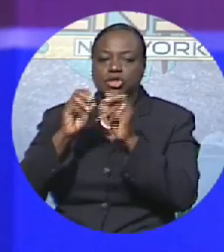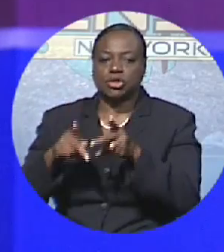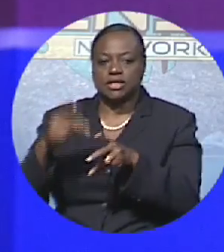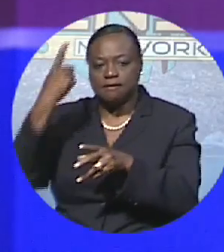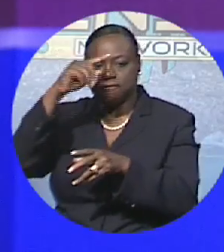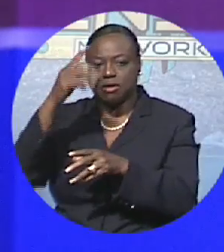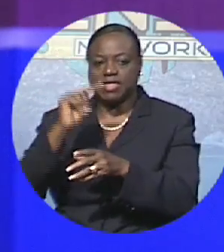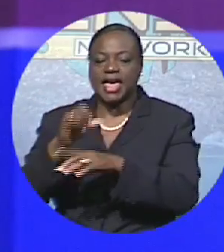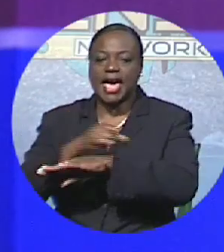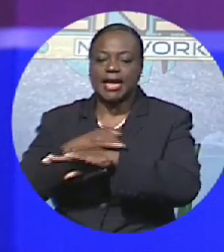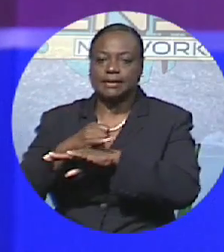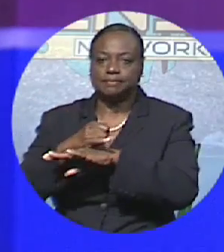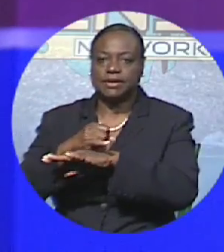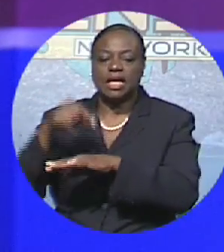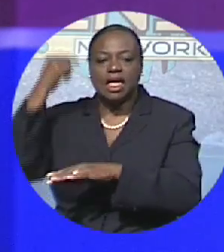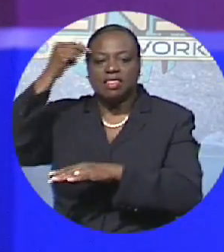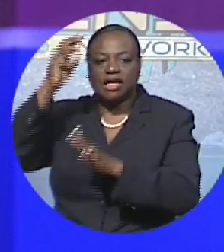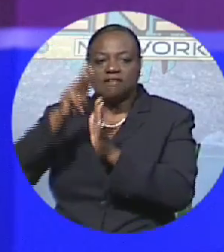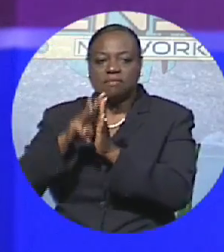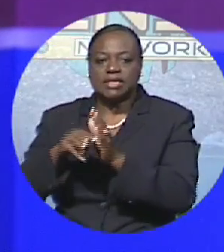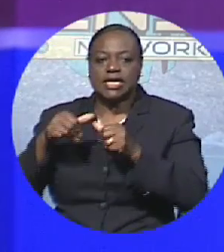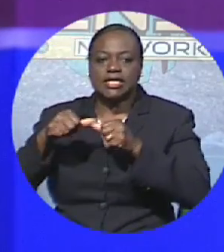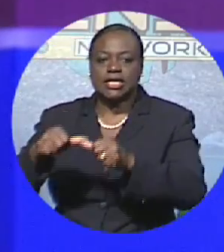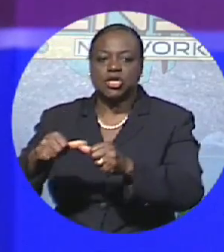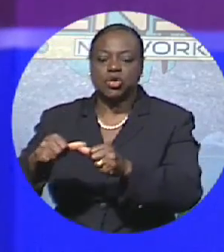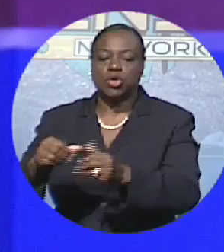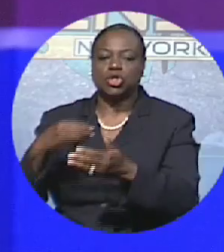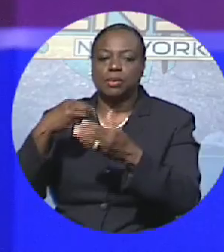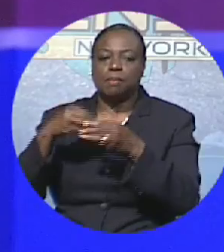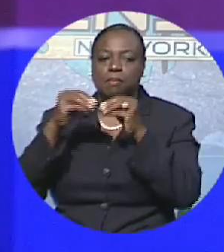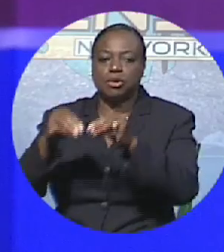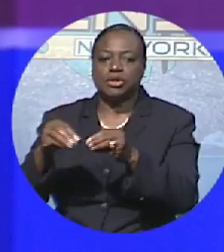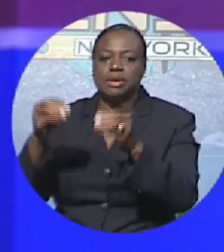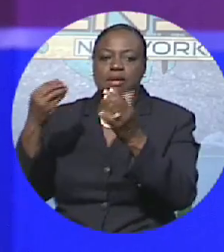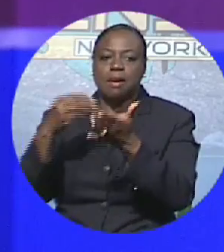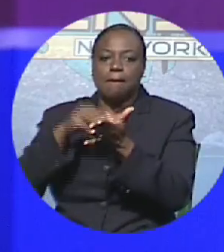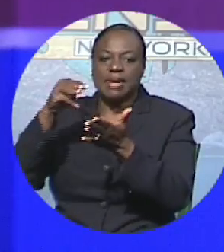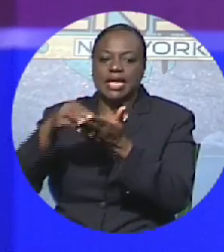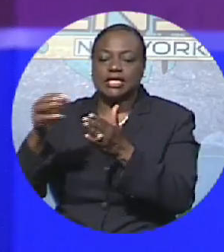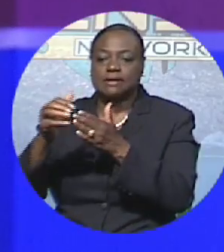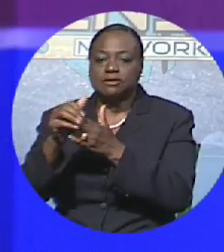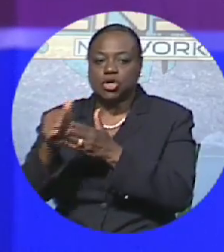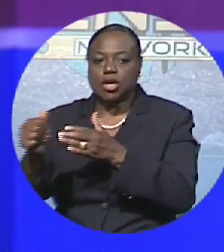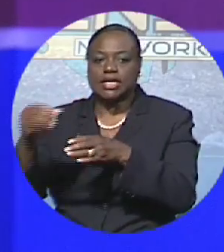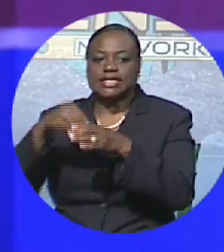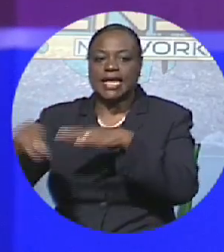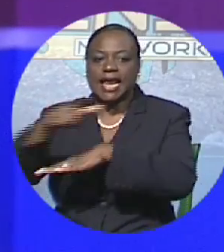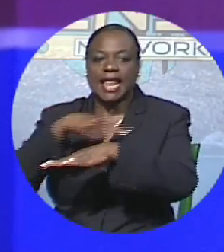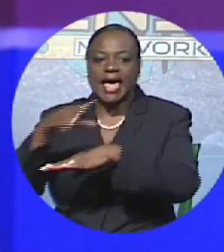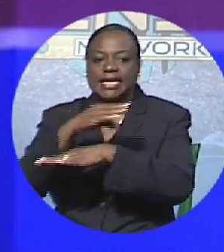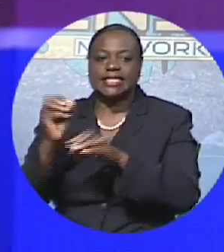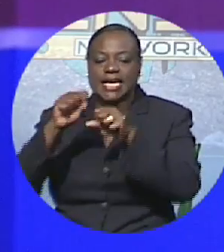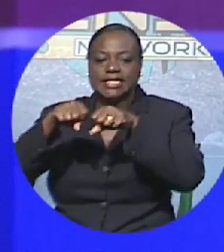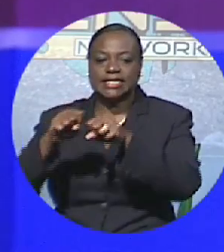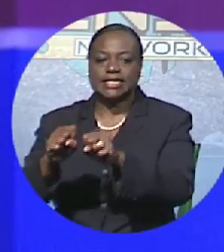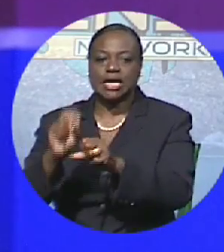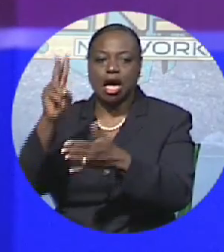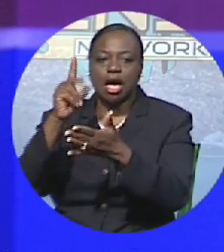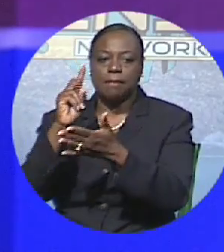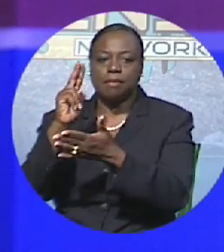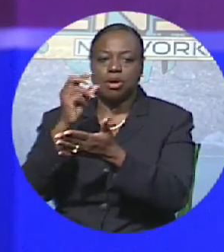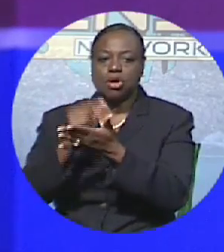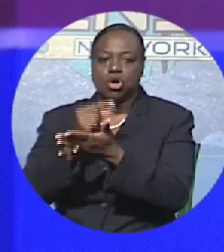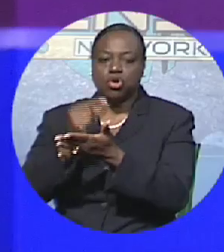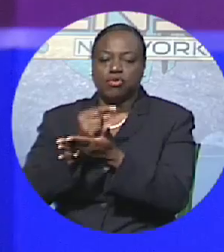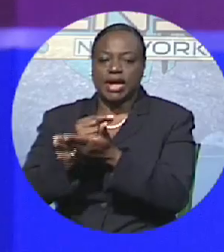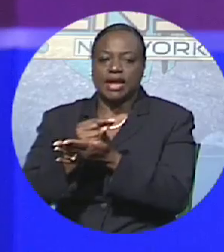The government continues to pump millions of dollars into protecting the Bahamas on land and at sea. A massive upgrade of the Royal Bahamas Defense Force was